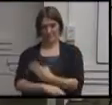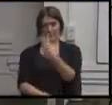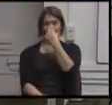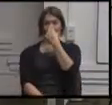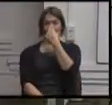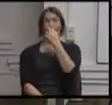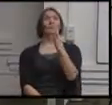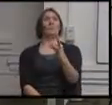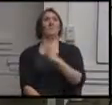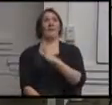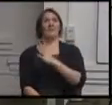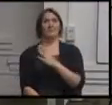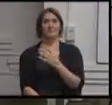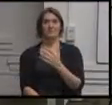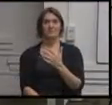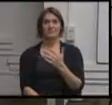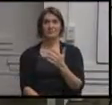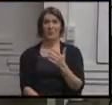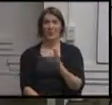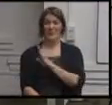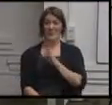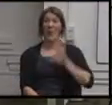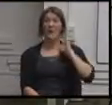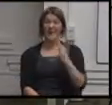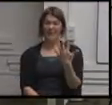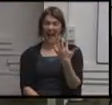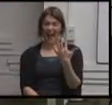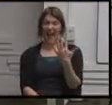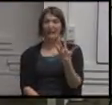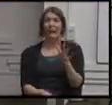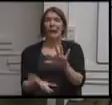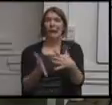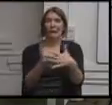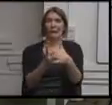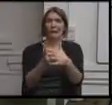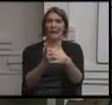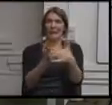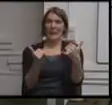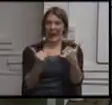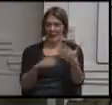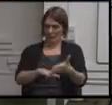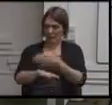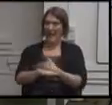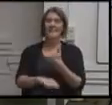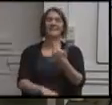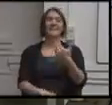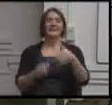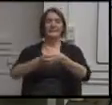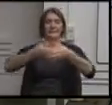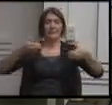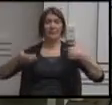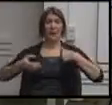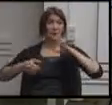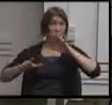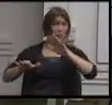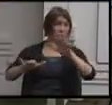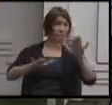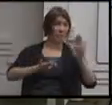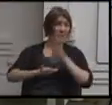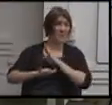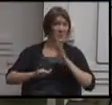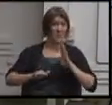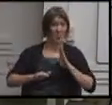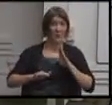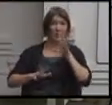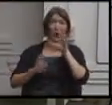I believe in our board that went from 5 people, it was floundering. I certainly had talked to several people on the board, to